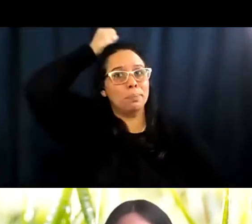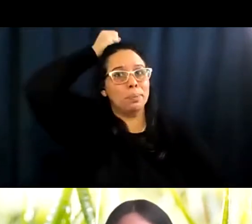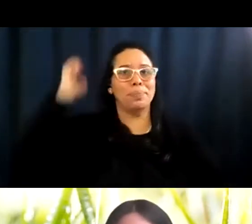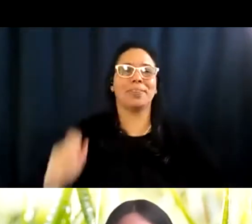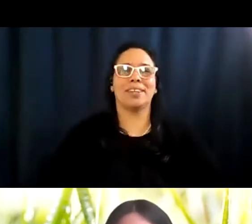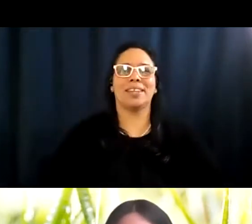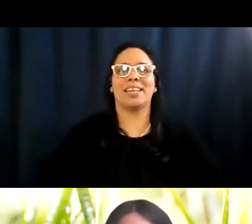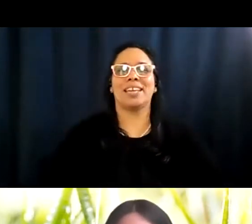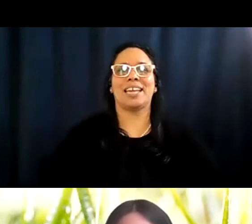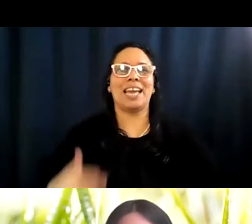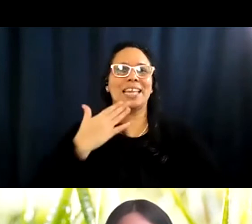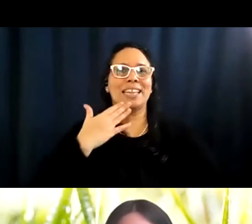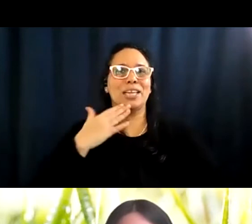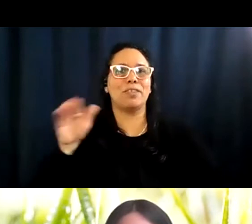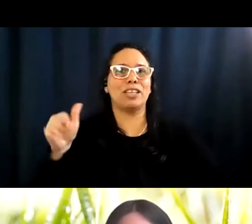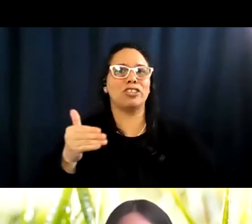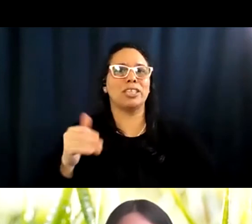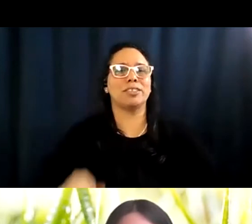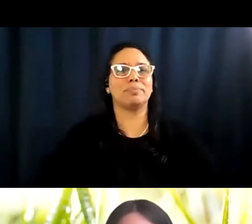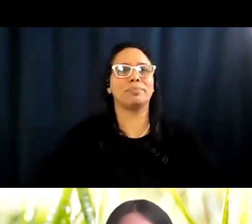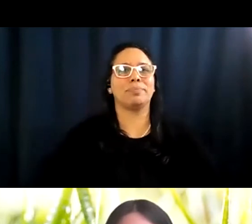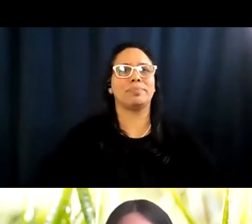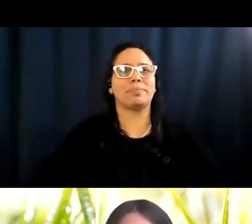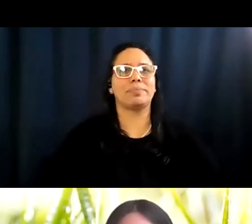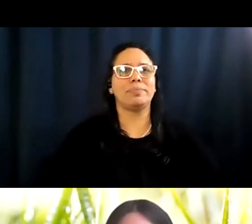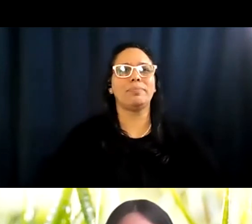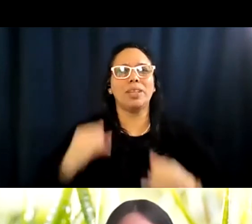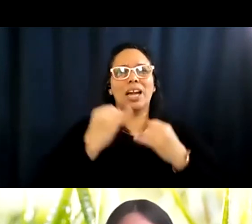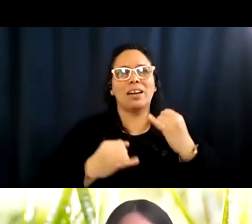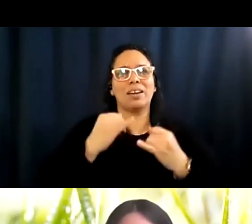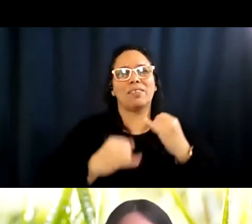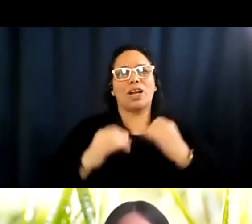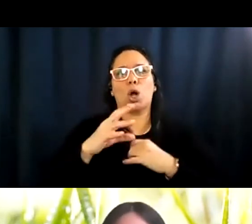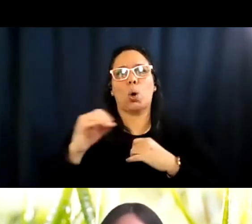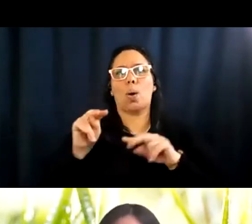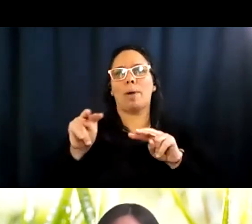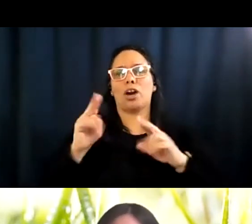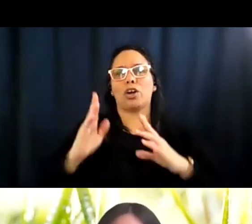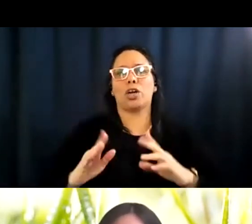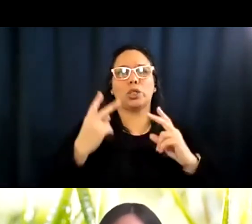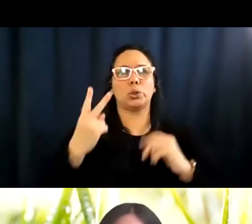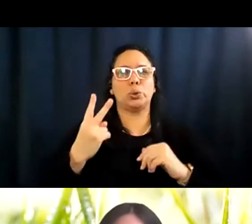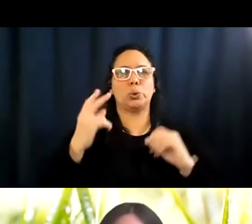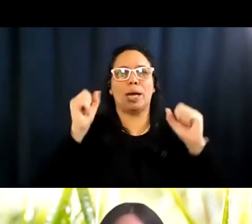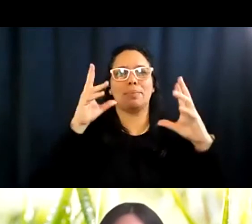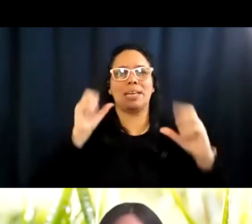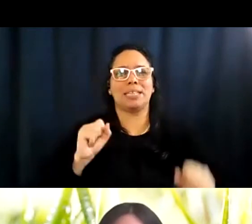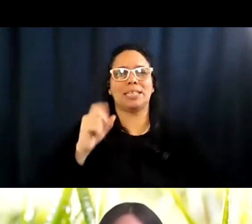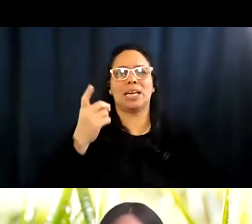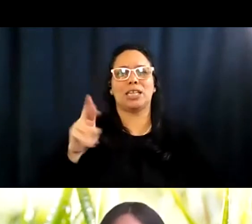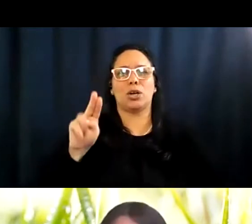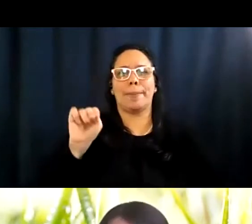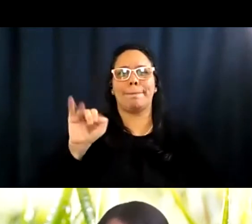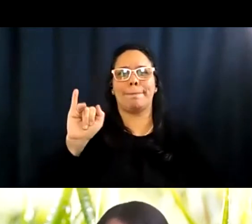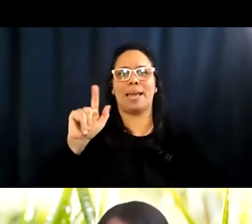Thank you for the introduction, Rebecca. Finally, for our co-moderators, we have two amazing humans, Dr. Maylene Malone and Darius